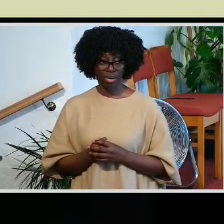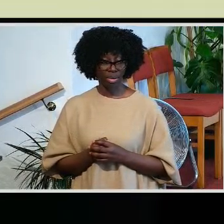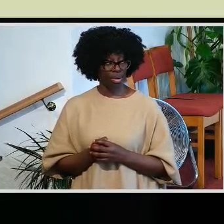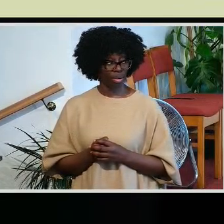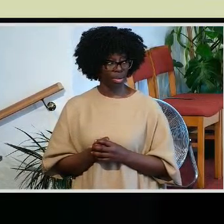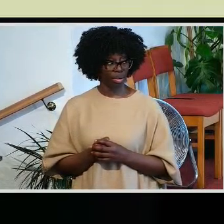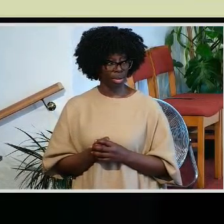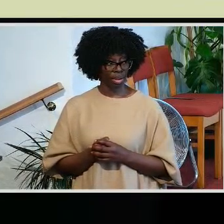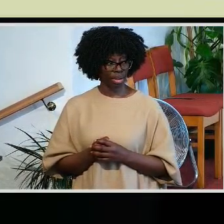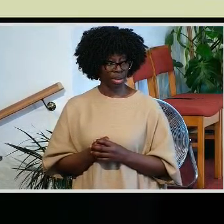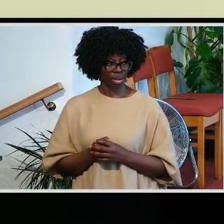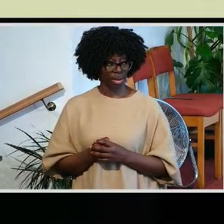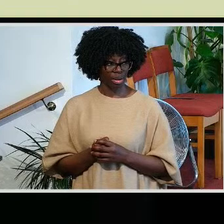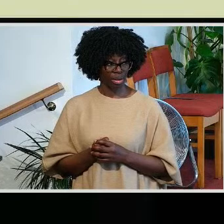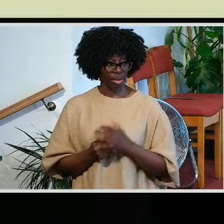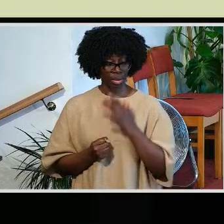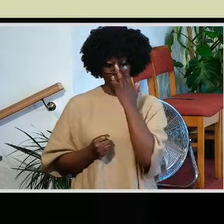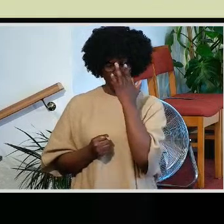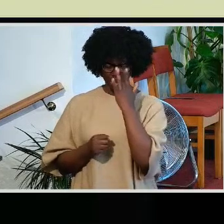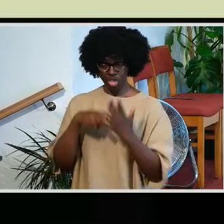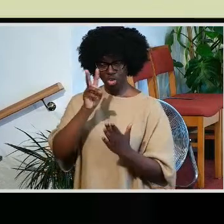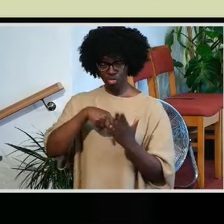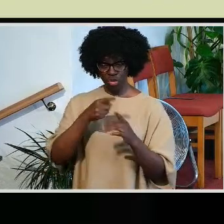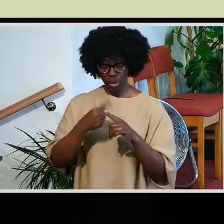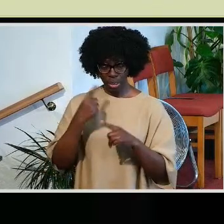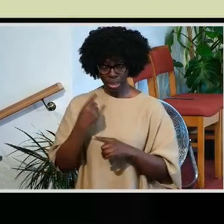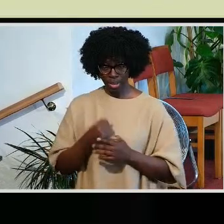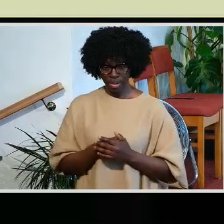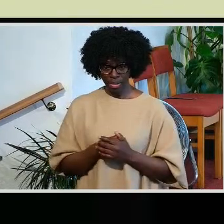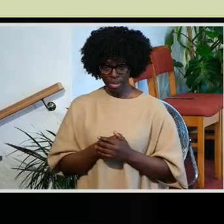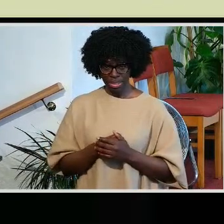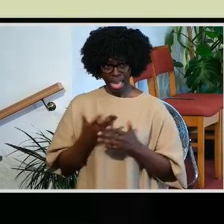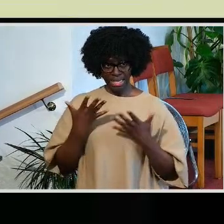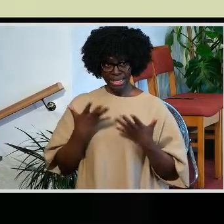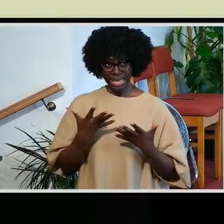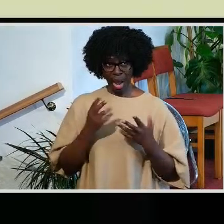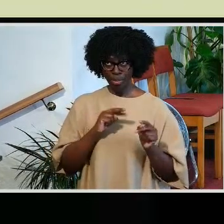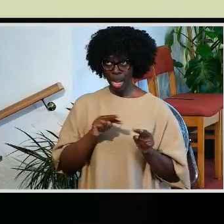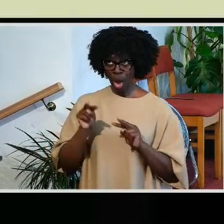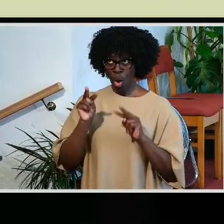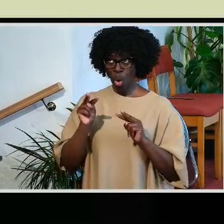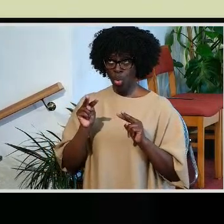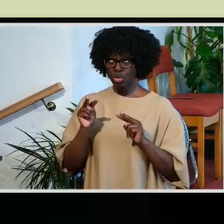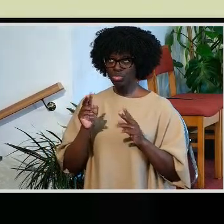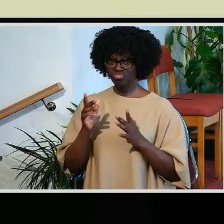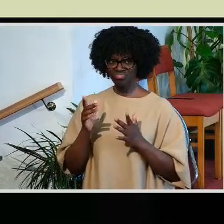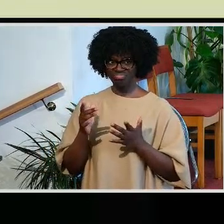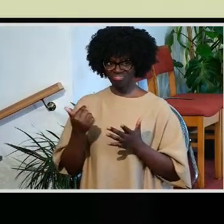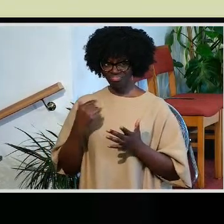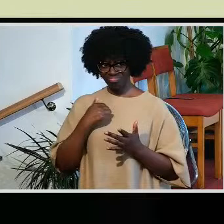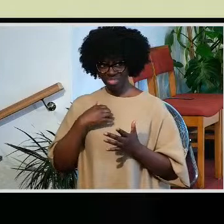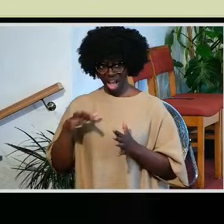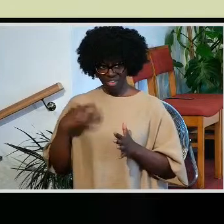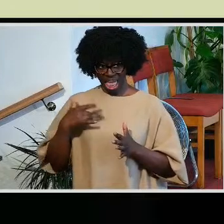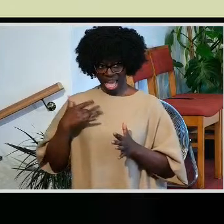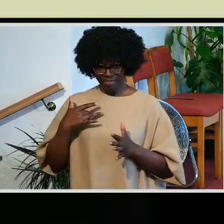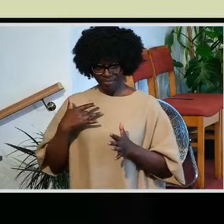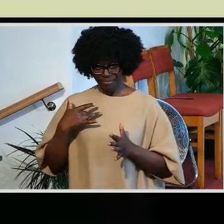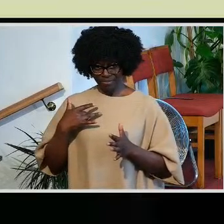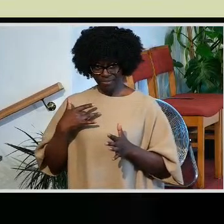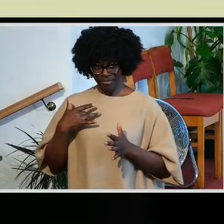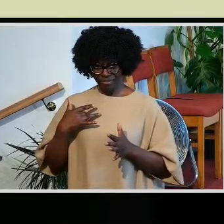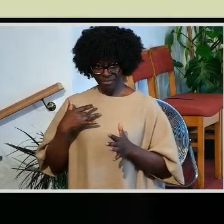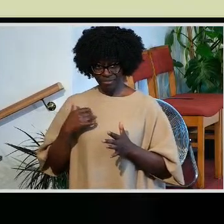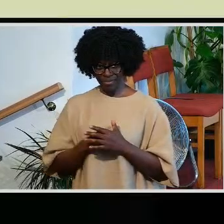I'm just going to read what he said. He said, "Now behold, the Lord has kept me alive, as he said,